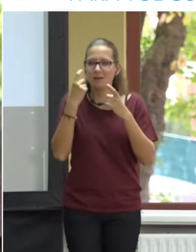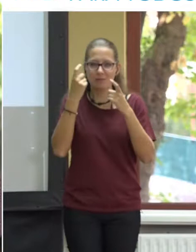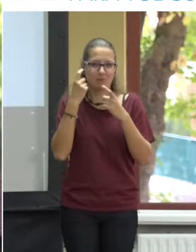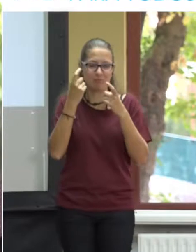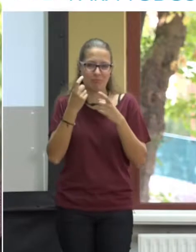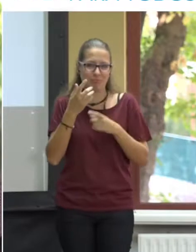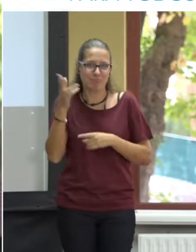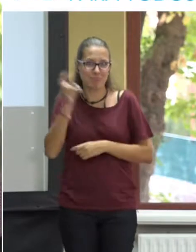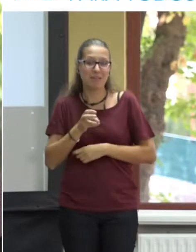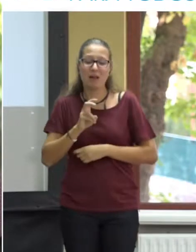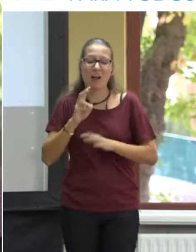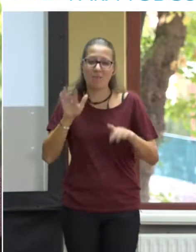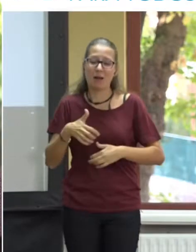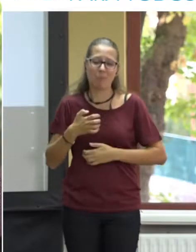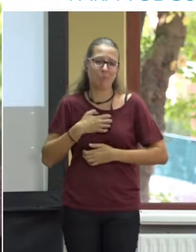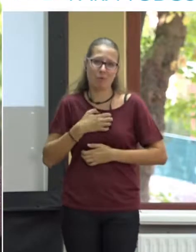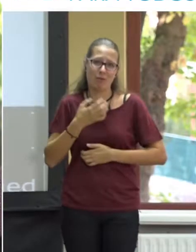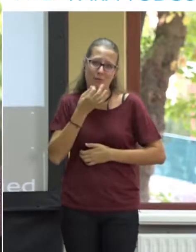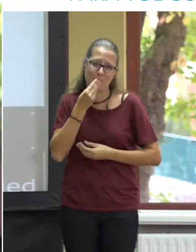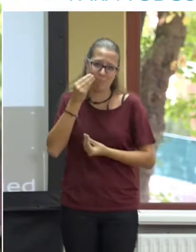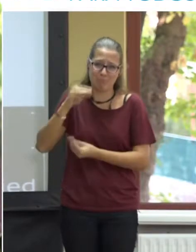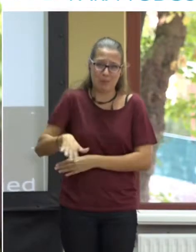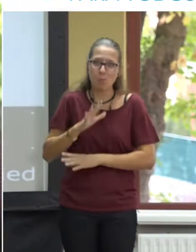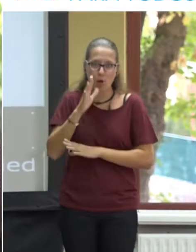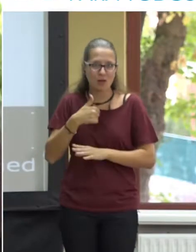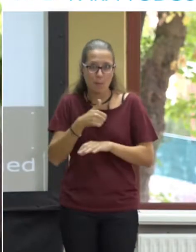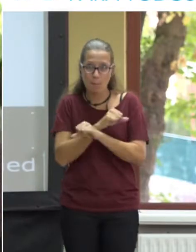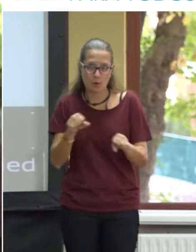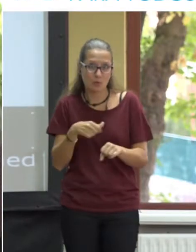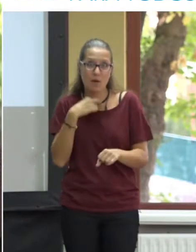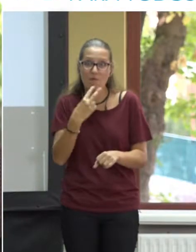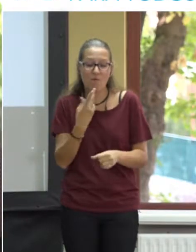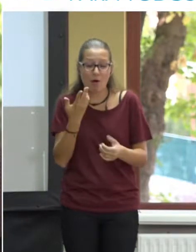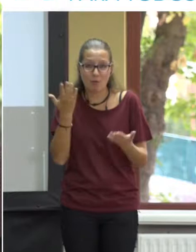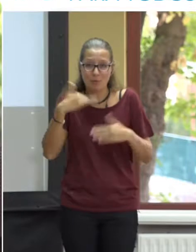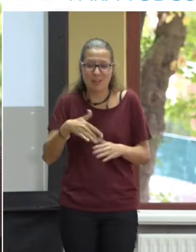to come, but in the end, he has had to cancel his